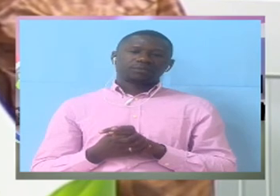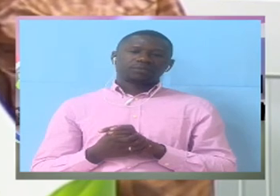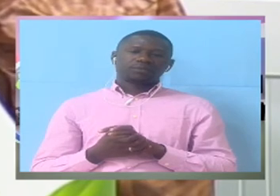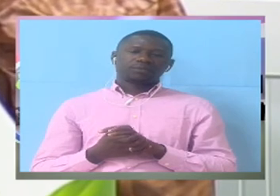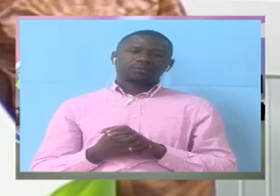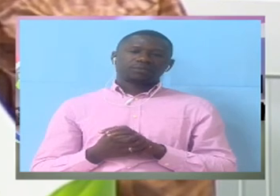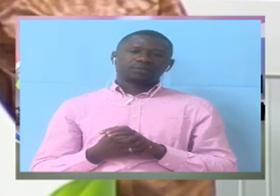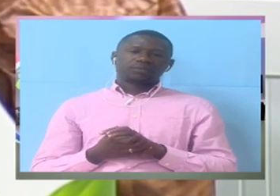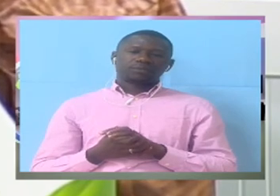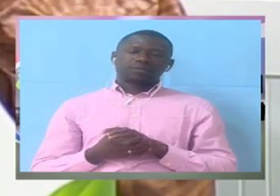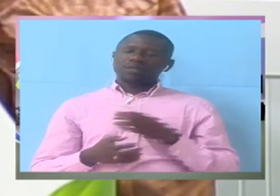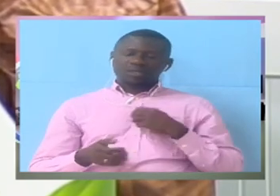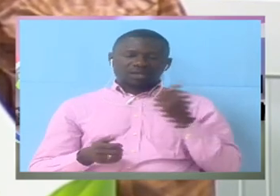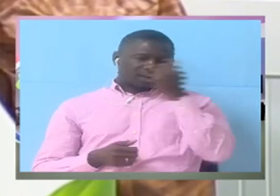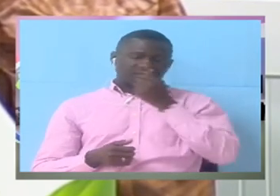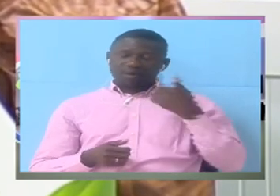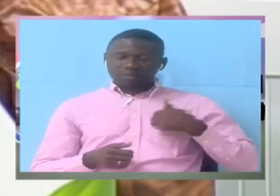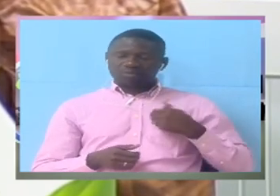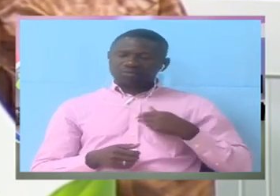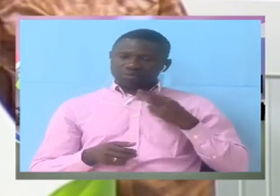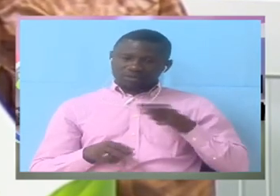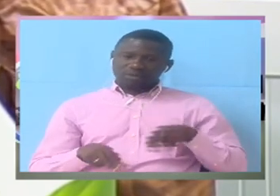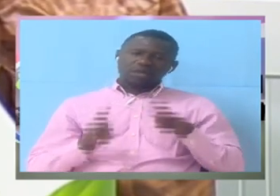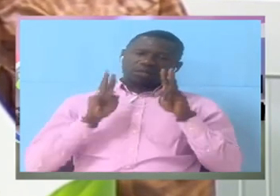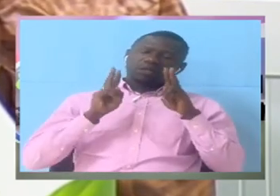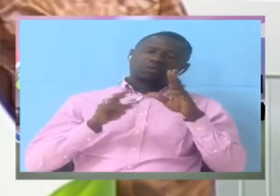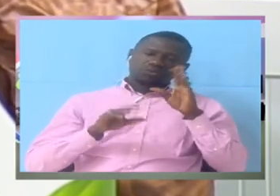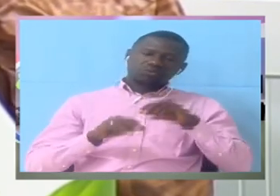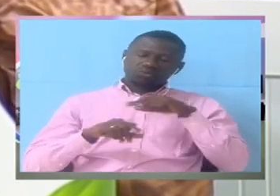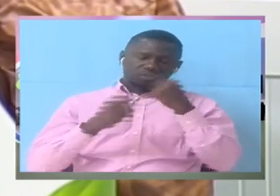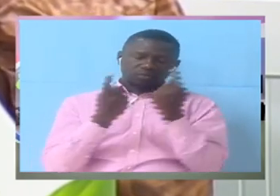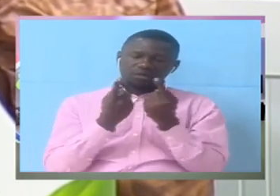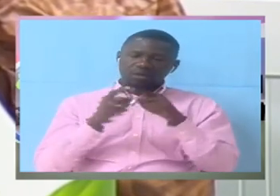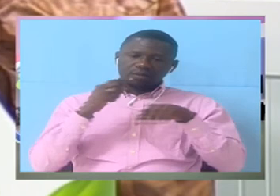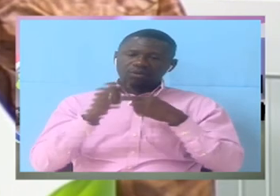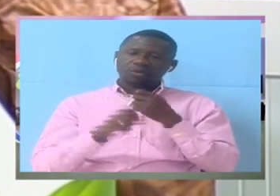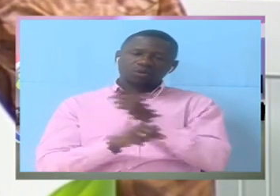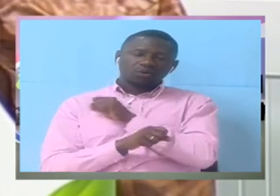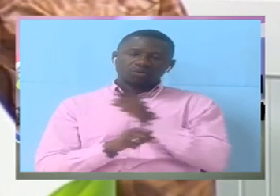places. Africans, let's rise up and do something about our situation.